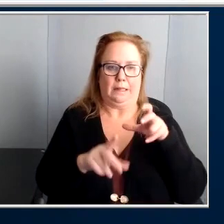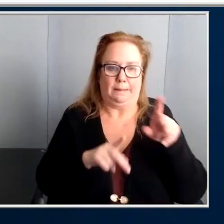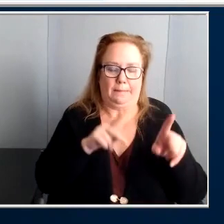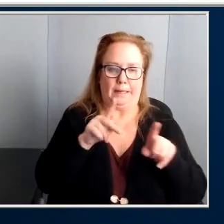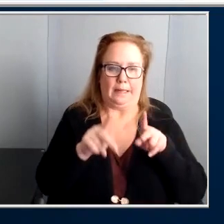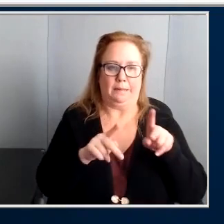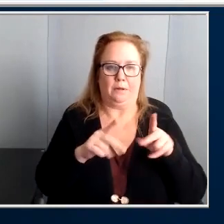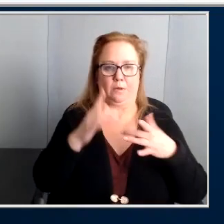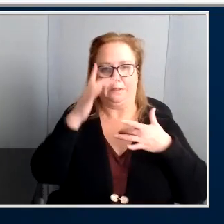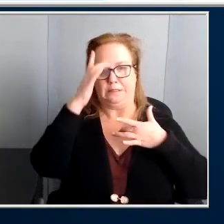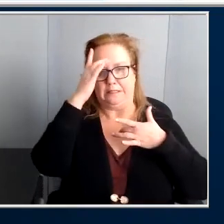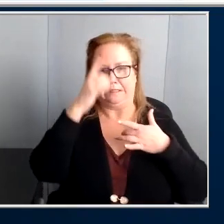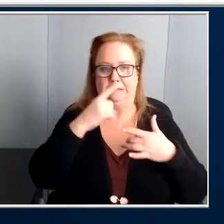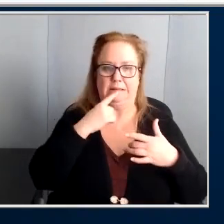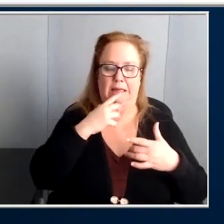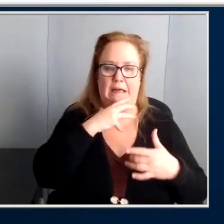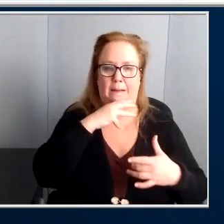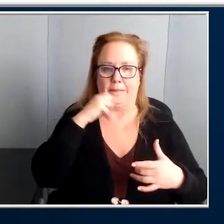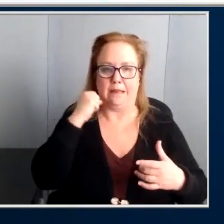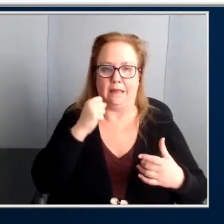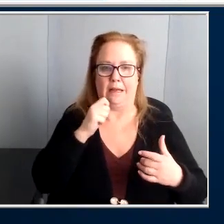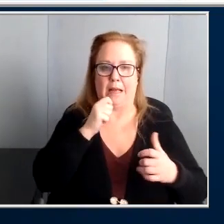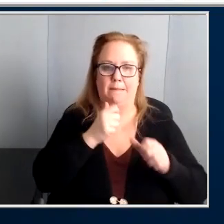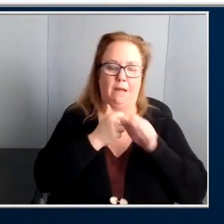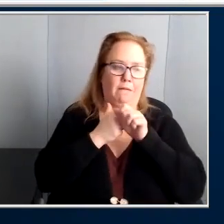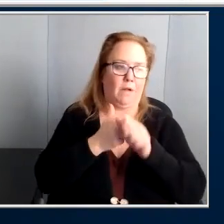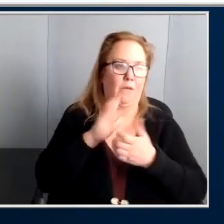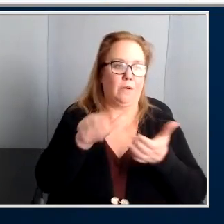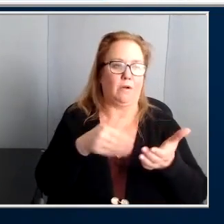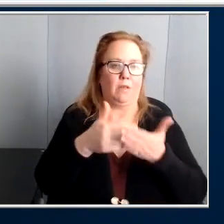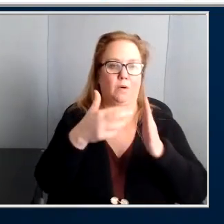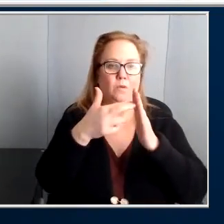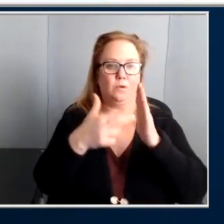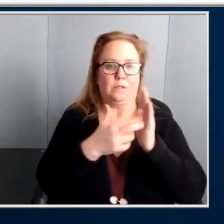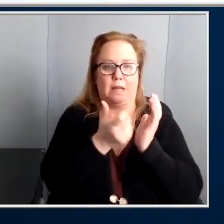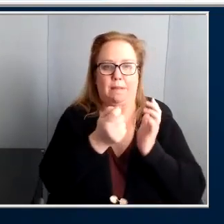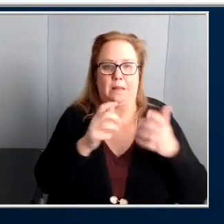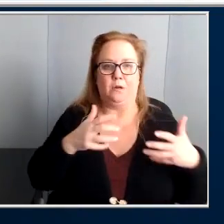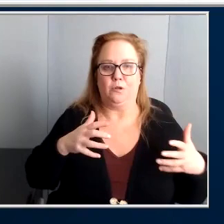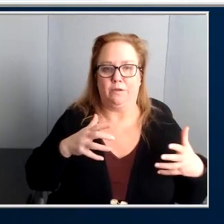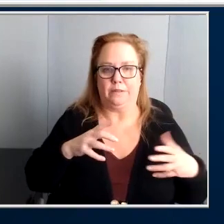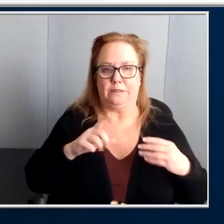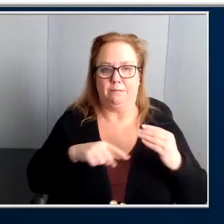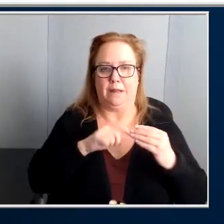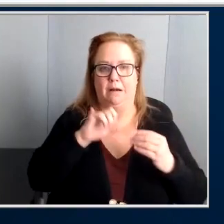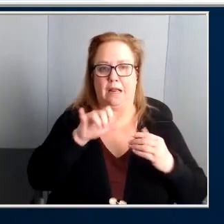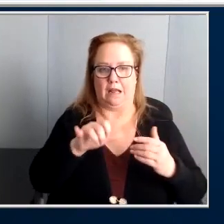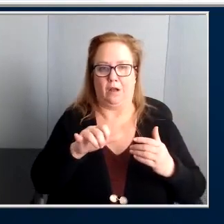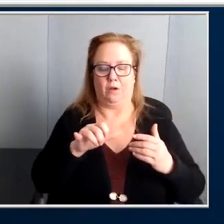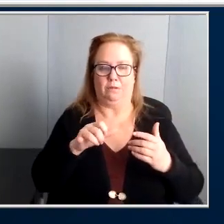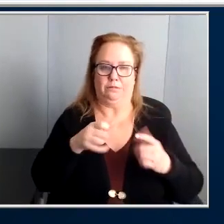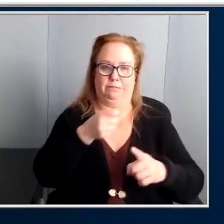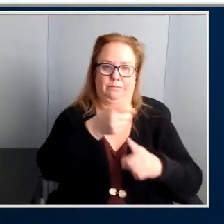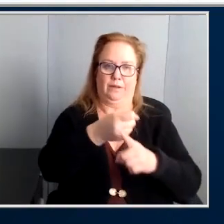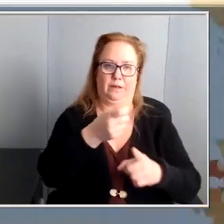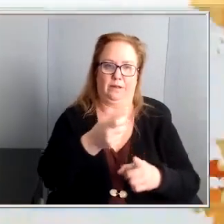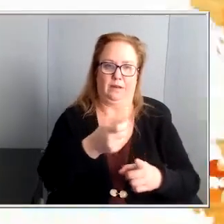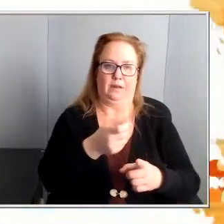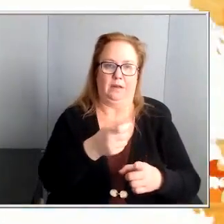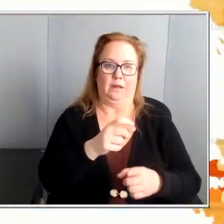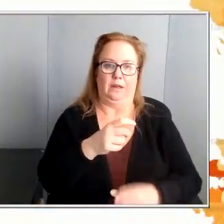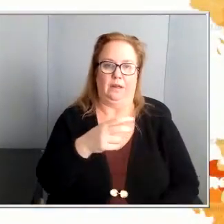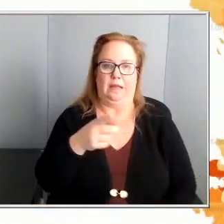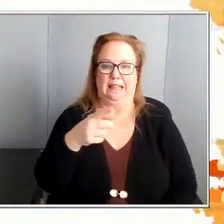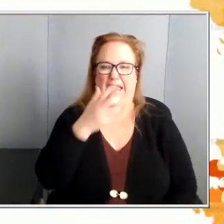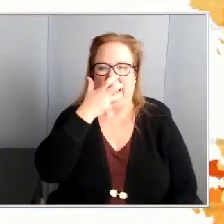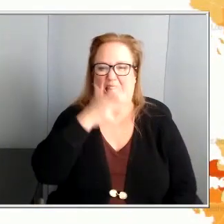when they're sick, saying, yeah, I'm done. I'm not following all the precautions. So I'm a little nervous about how this is going to play out over the next few months. So we got the heat map that kind of takes a